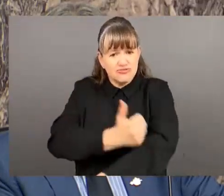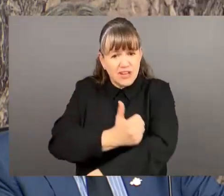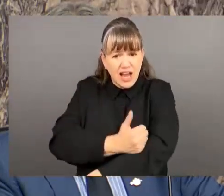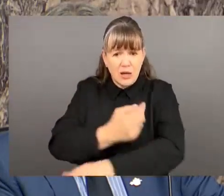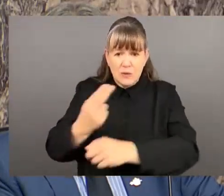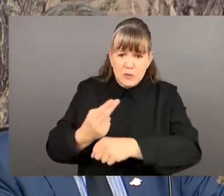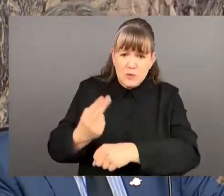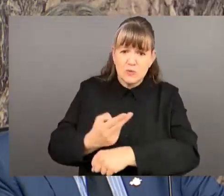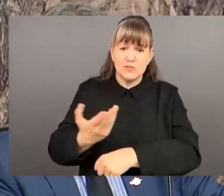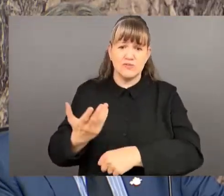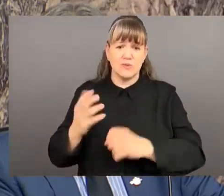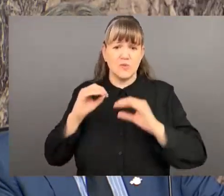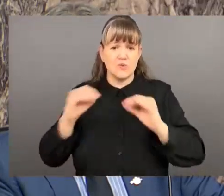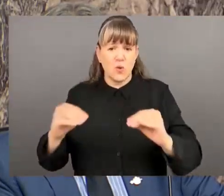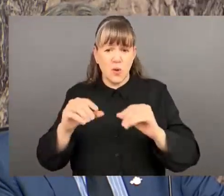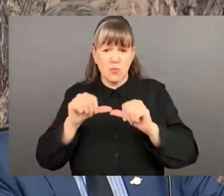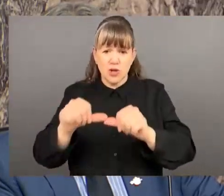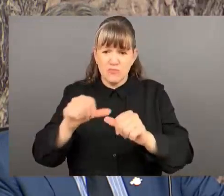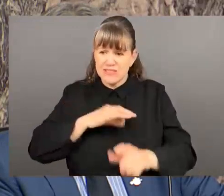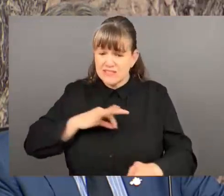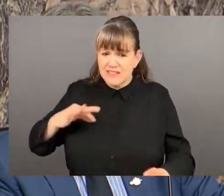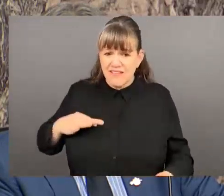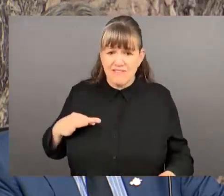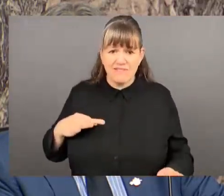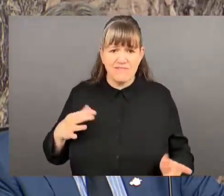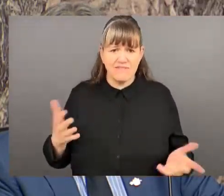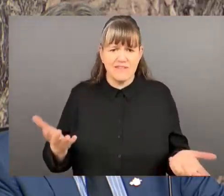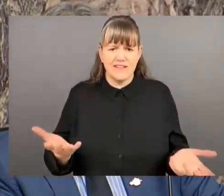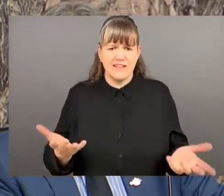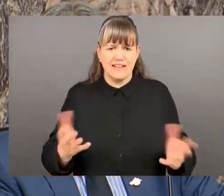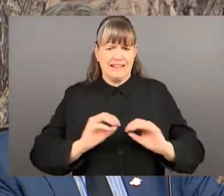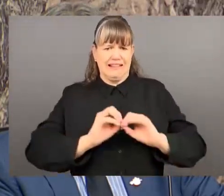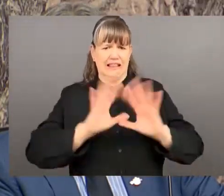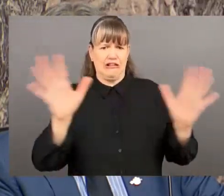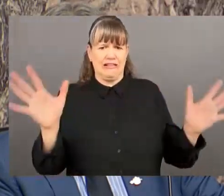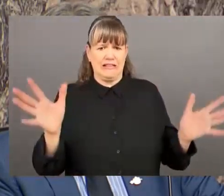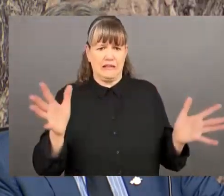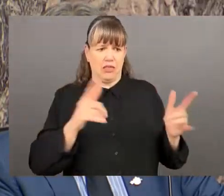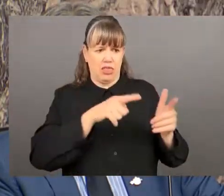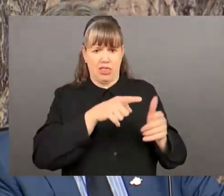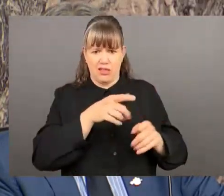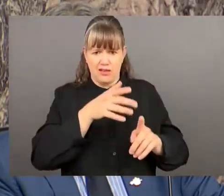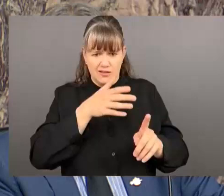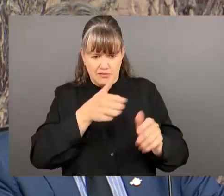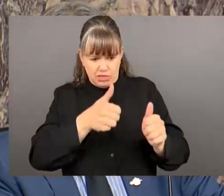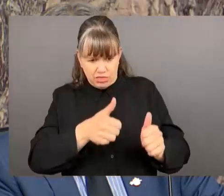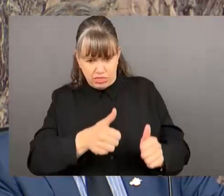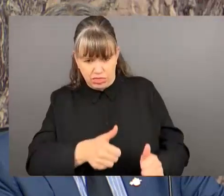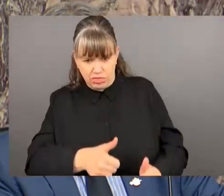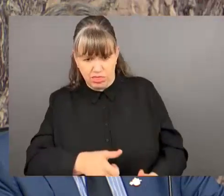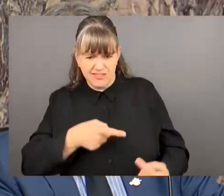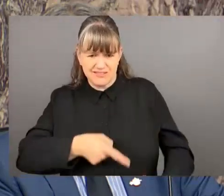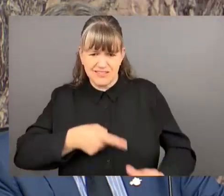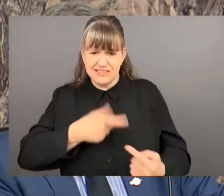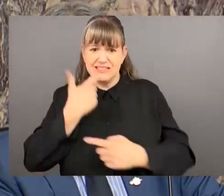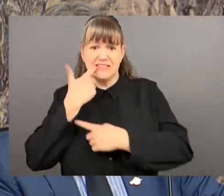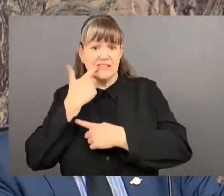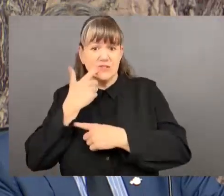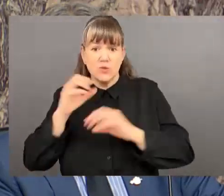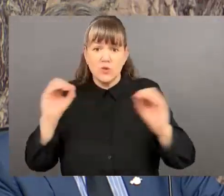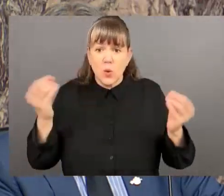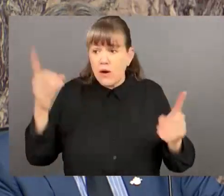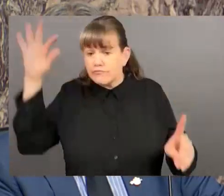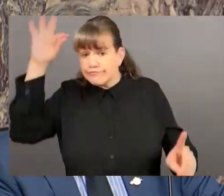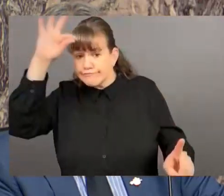She had a clearly, visibly deteriorating struggle with addiction. No one knew that she died because the staff allegedly mistook another resident for